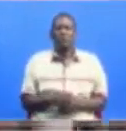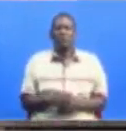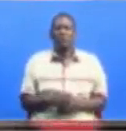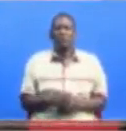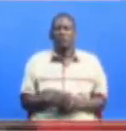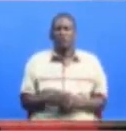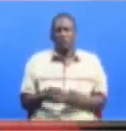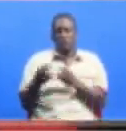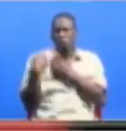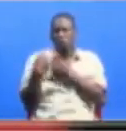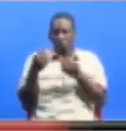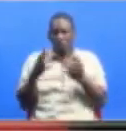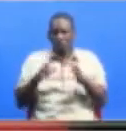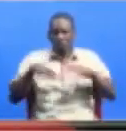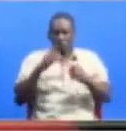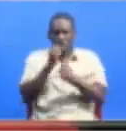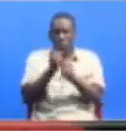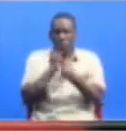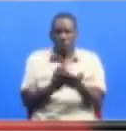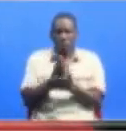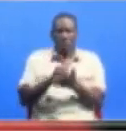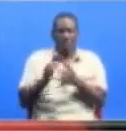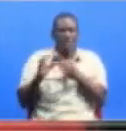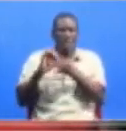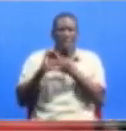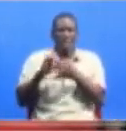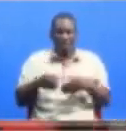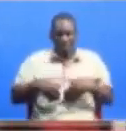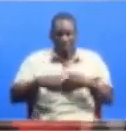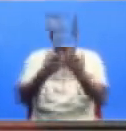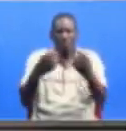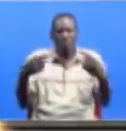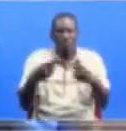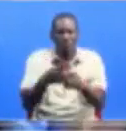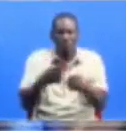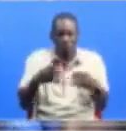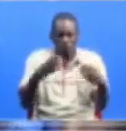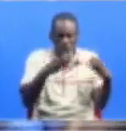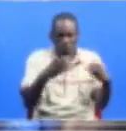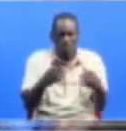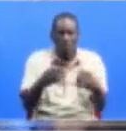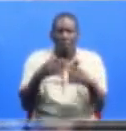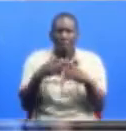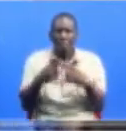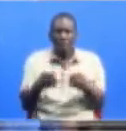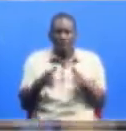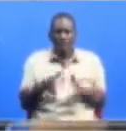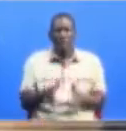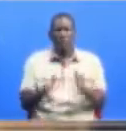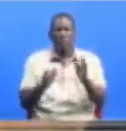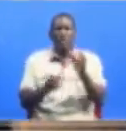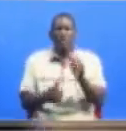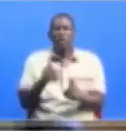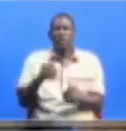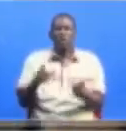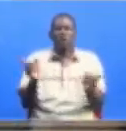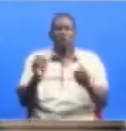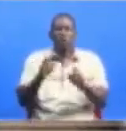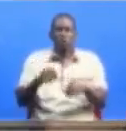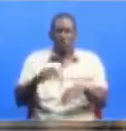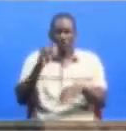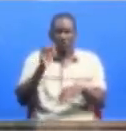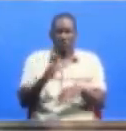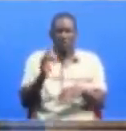The task at hand now is how to ensure the culture is passed down to different generations, but in a manner that does